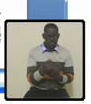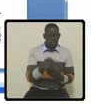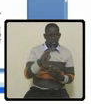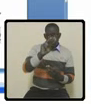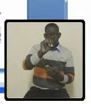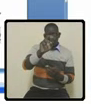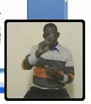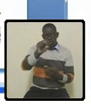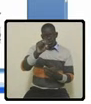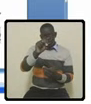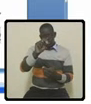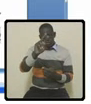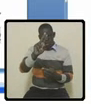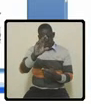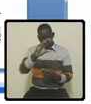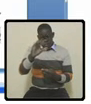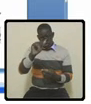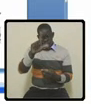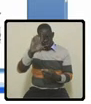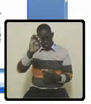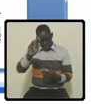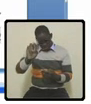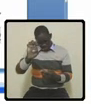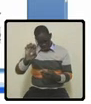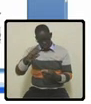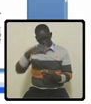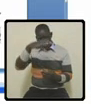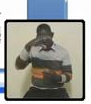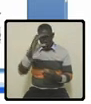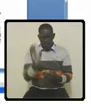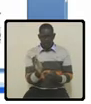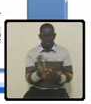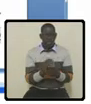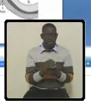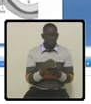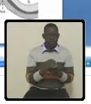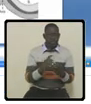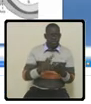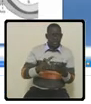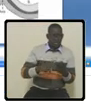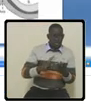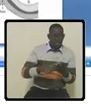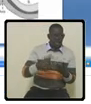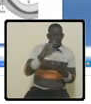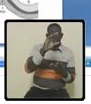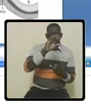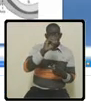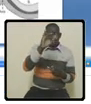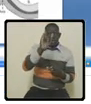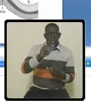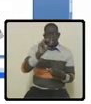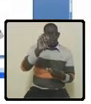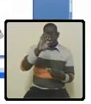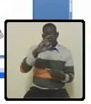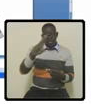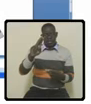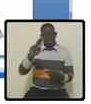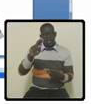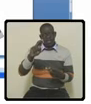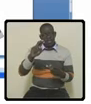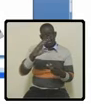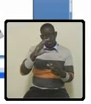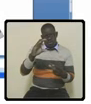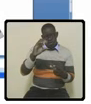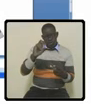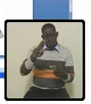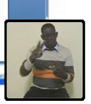monoclinal folds. Here's a photograph of it. Then there are symmetrical folds, asymmetrical